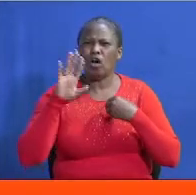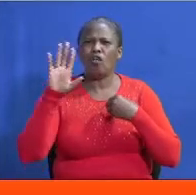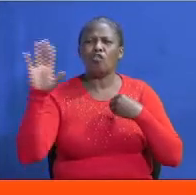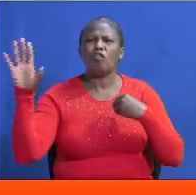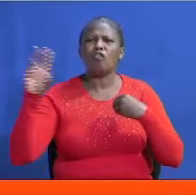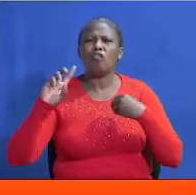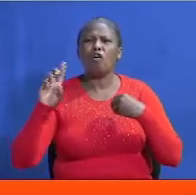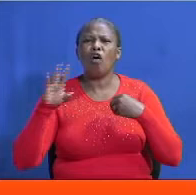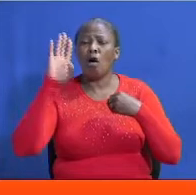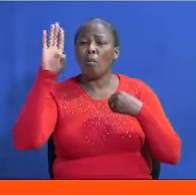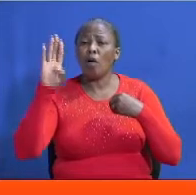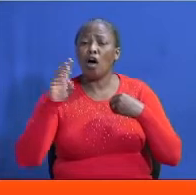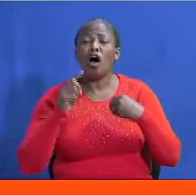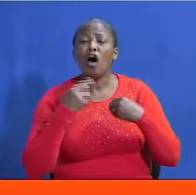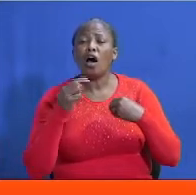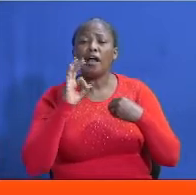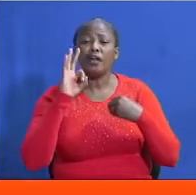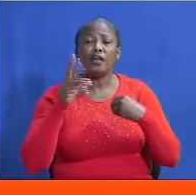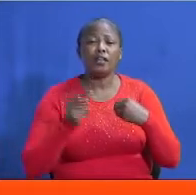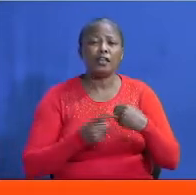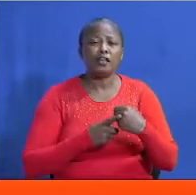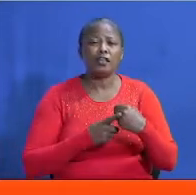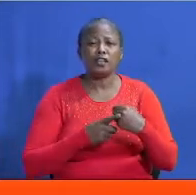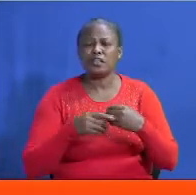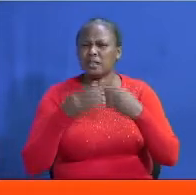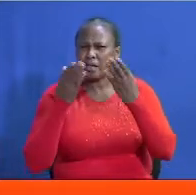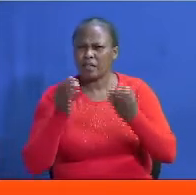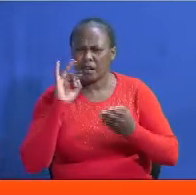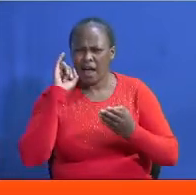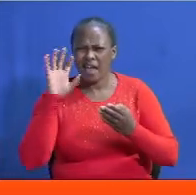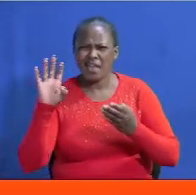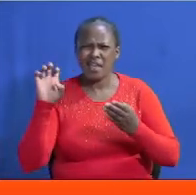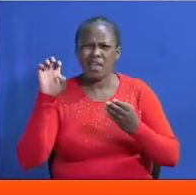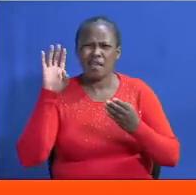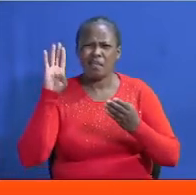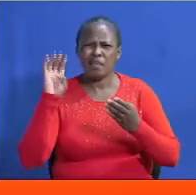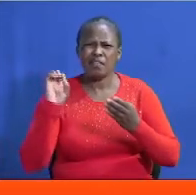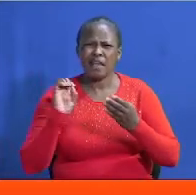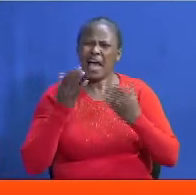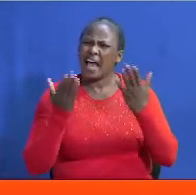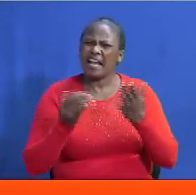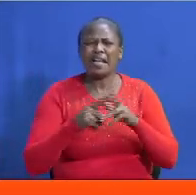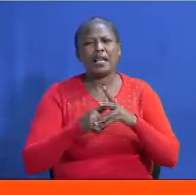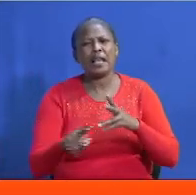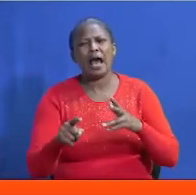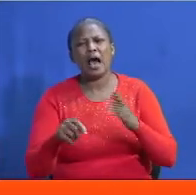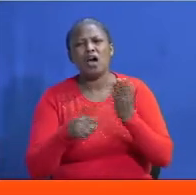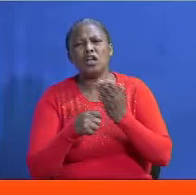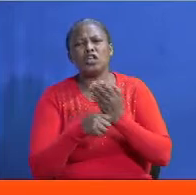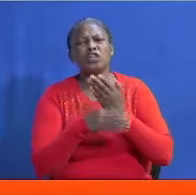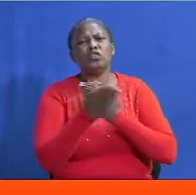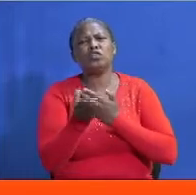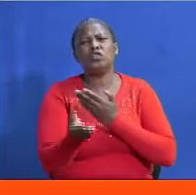and only 36 billion was accorded to IBC. What do you think the cost of implementing this new technology will be